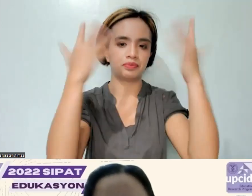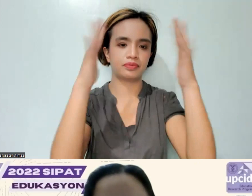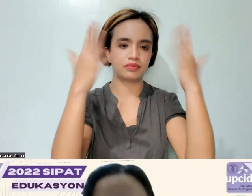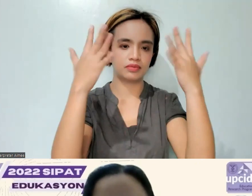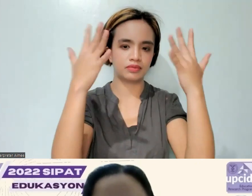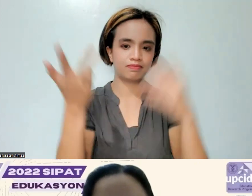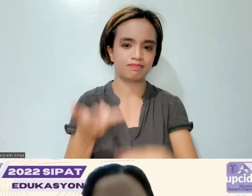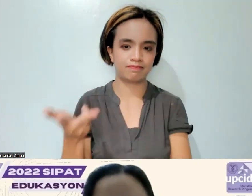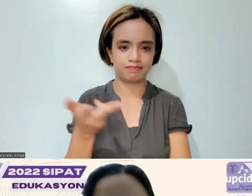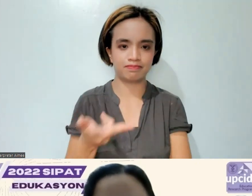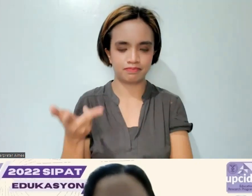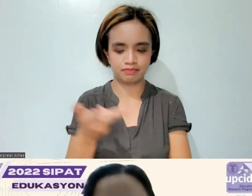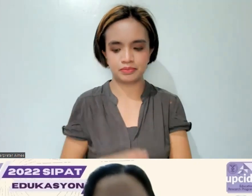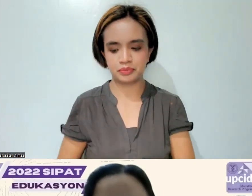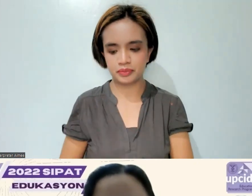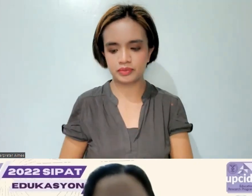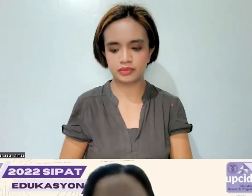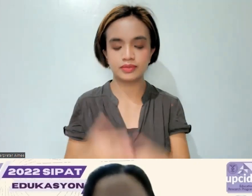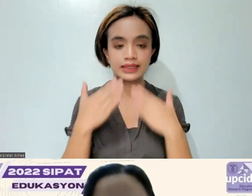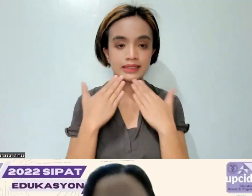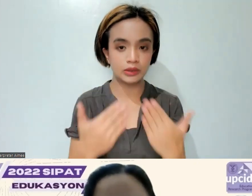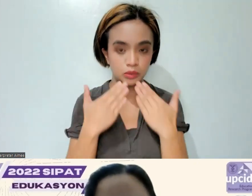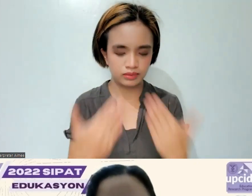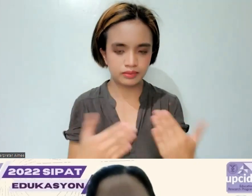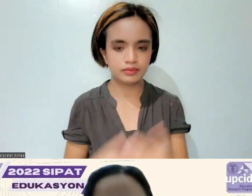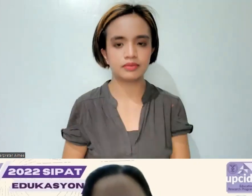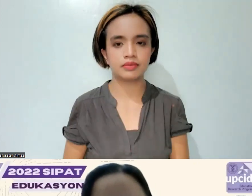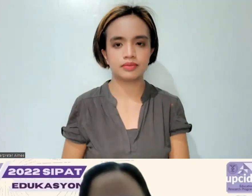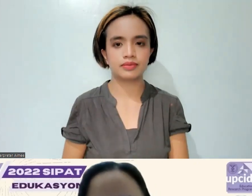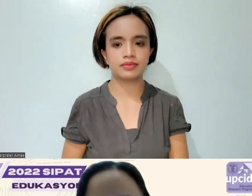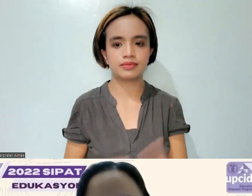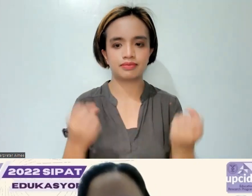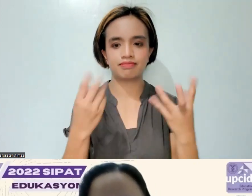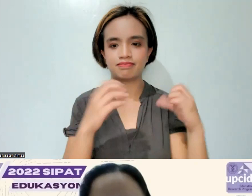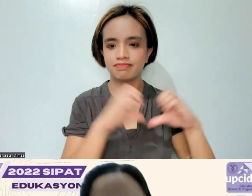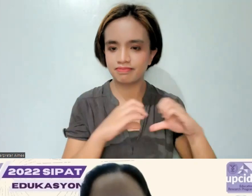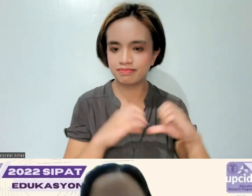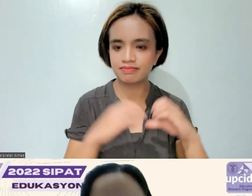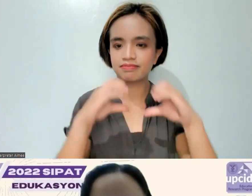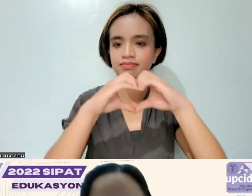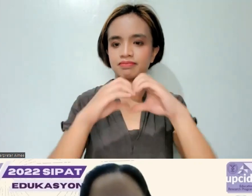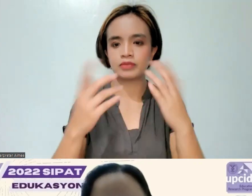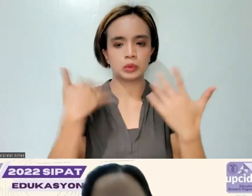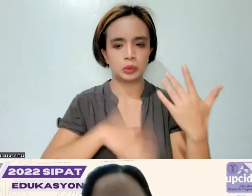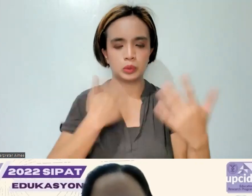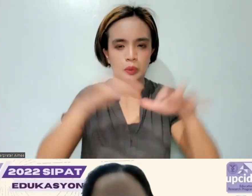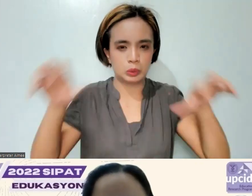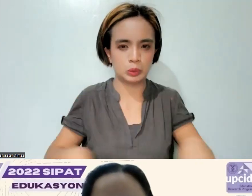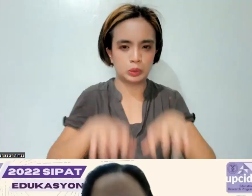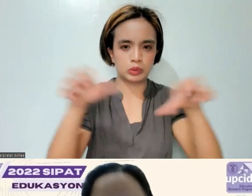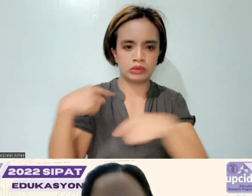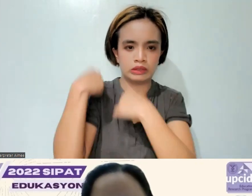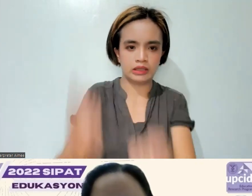for Audrey, and for Rizza. Thank you very much. Lots of hearts, everyone. They did hard work. Imagine from 2000